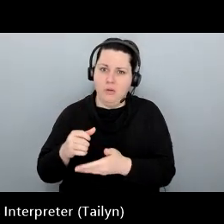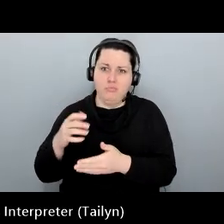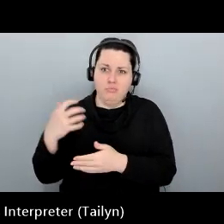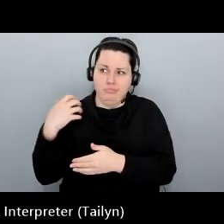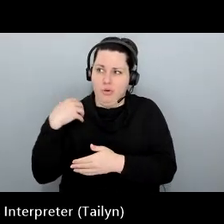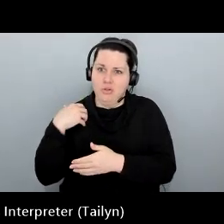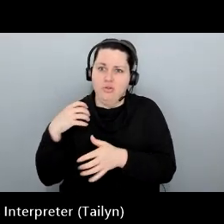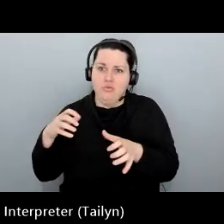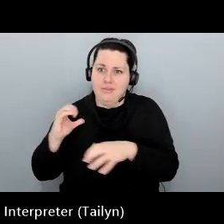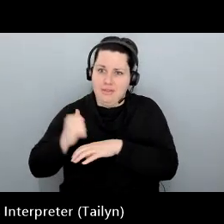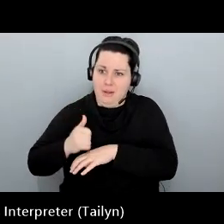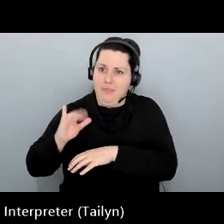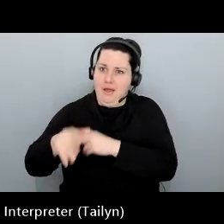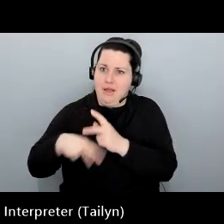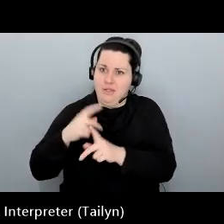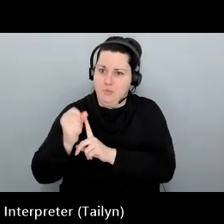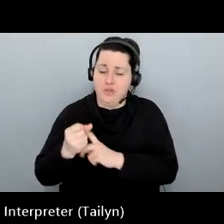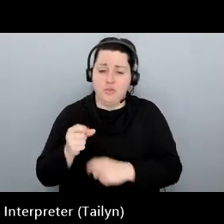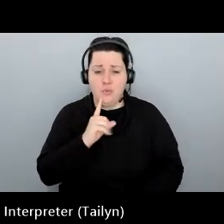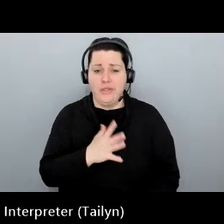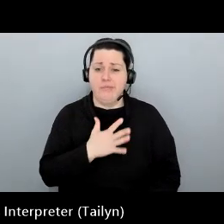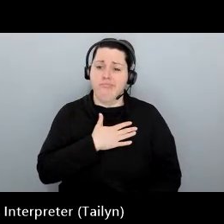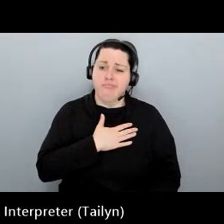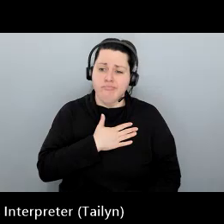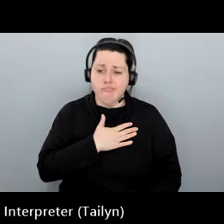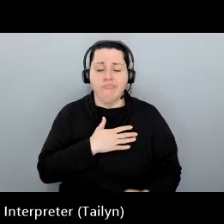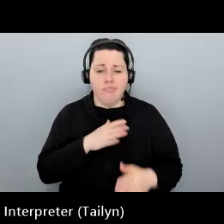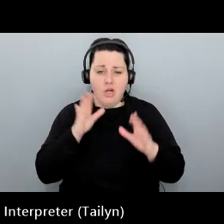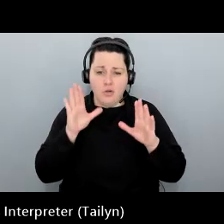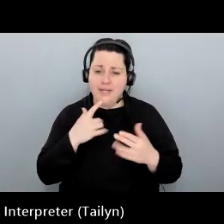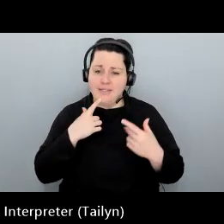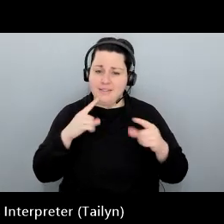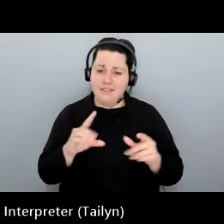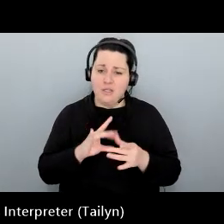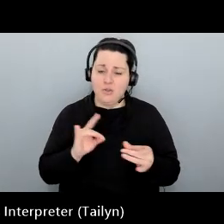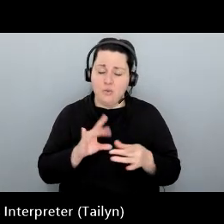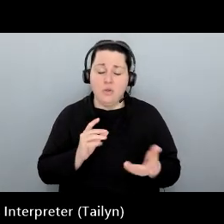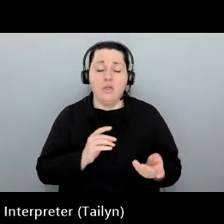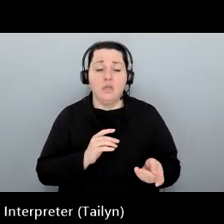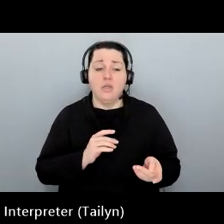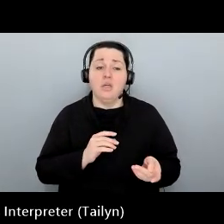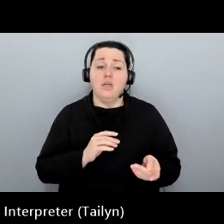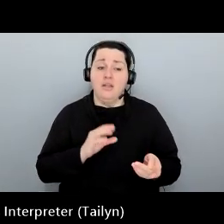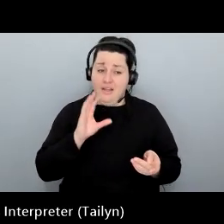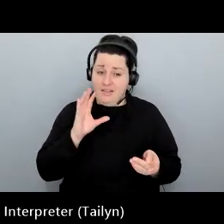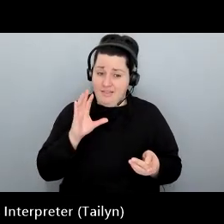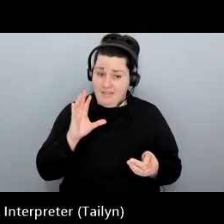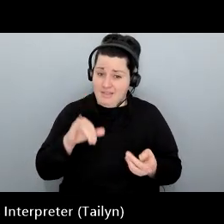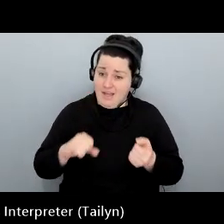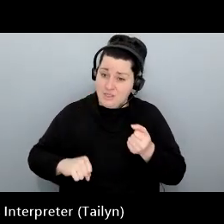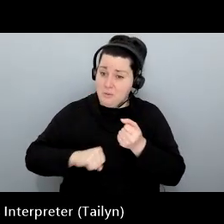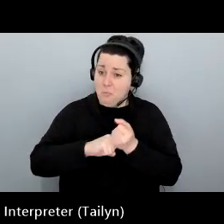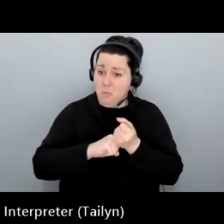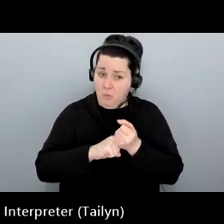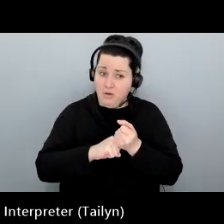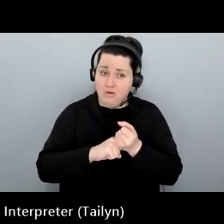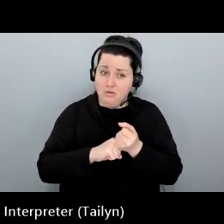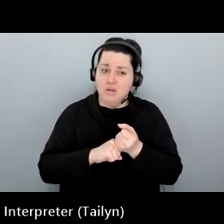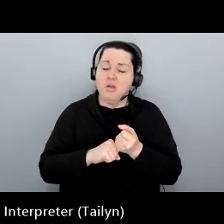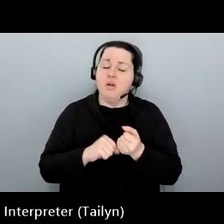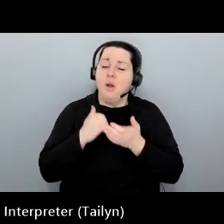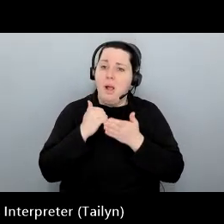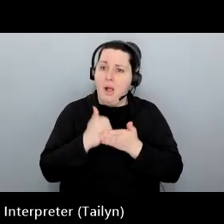So a really big heartwarming success story. And with the support, we were able to help, this owner